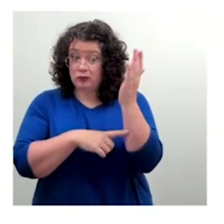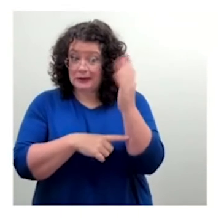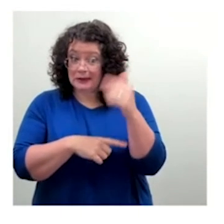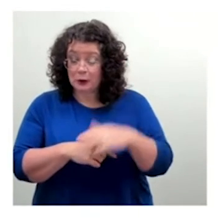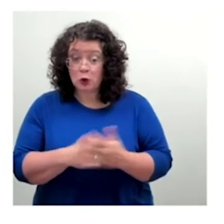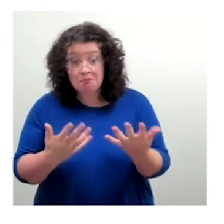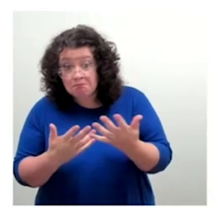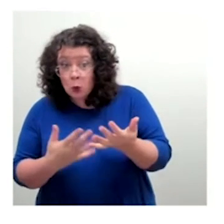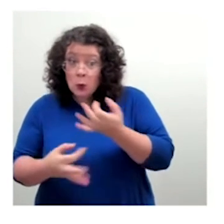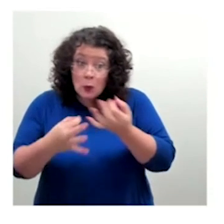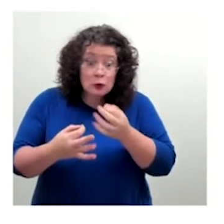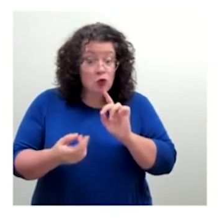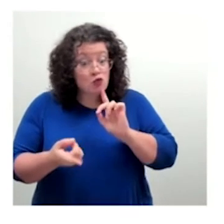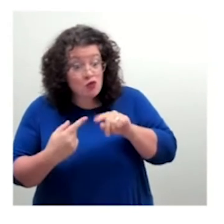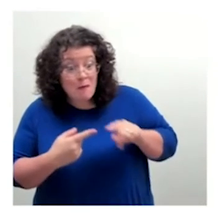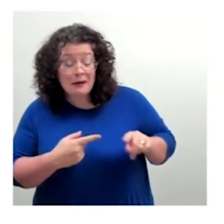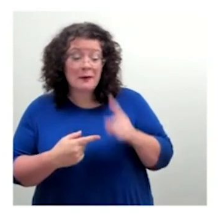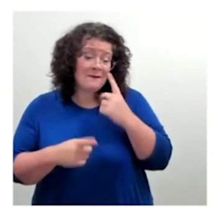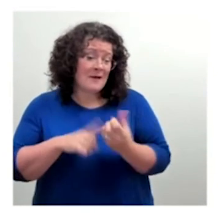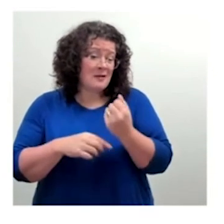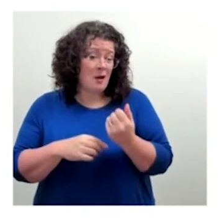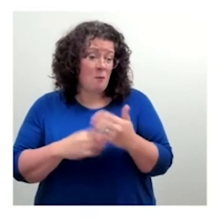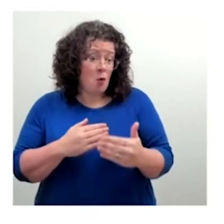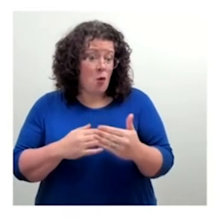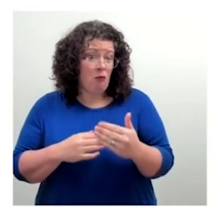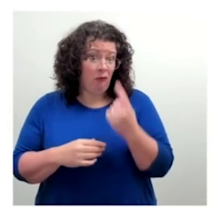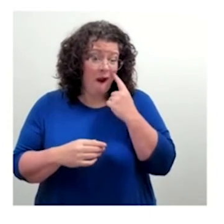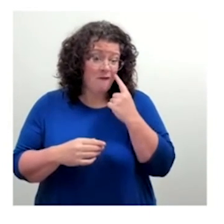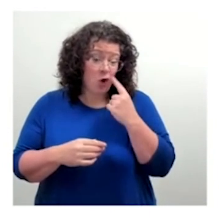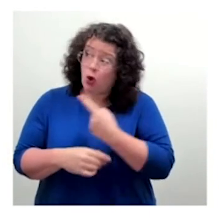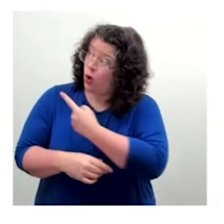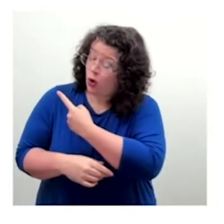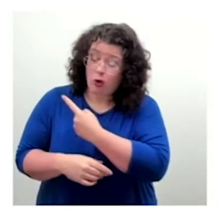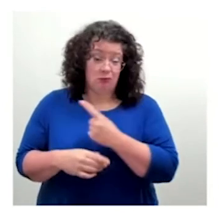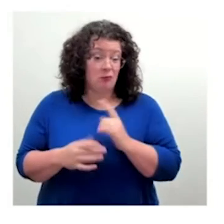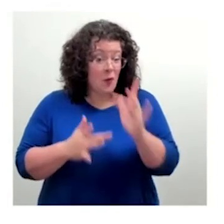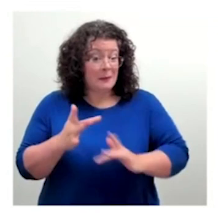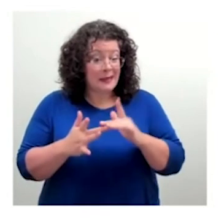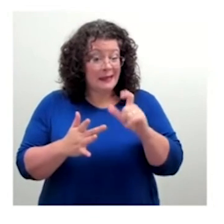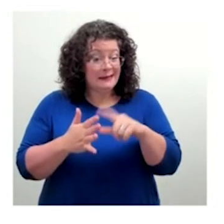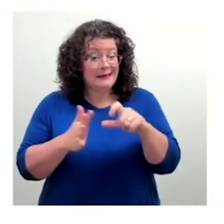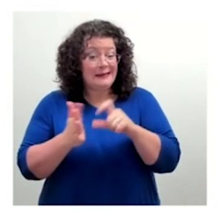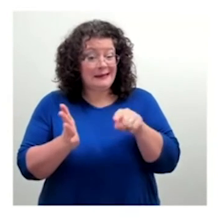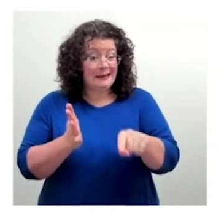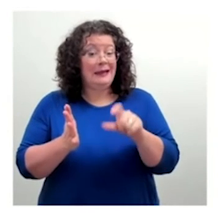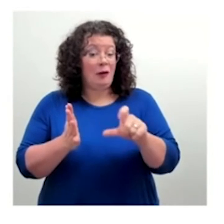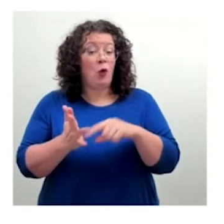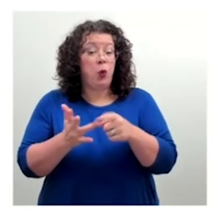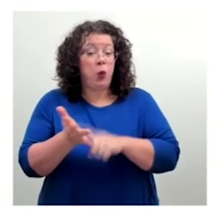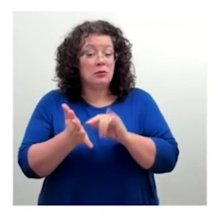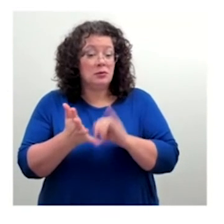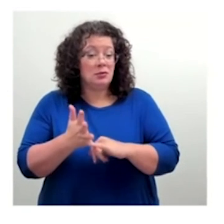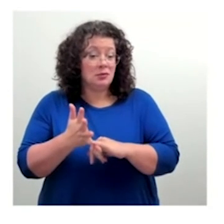the landing page for all of our tools, and QR code is there. Please contact me, especially if you're interested in talking about Gaussian blurring